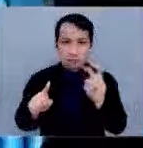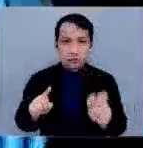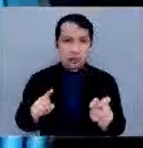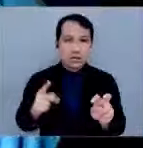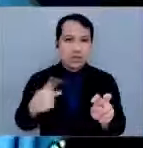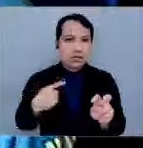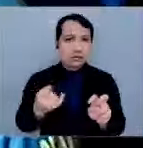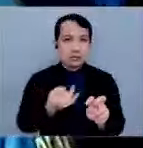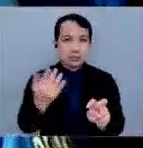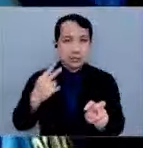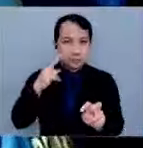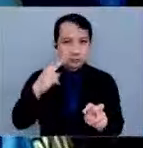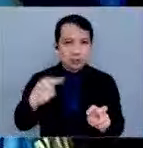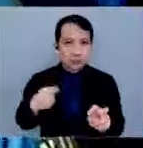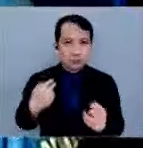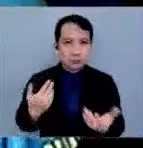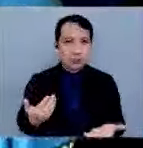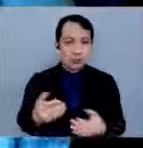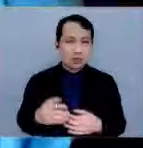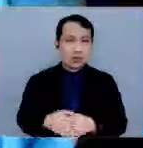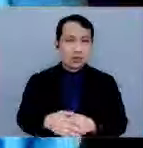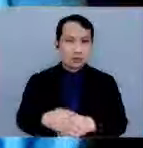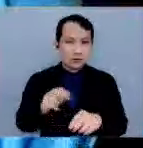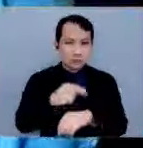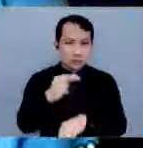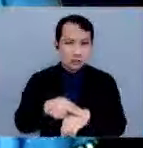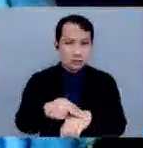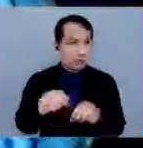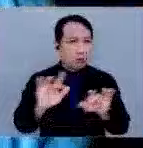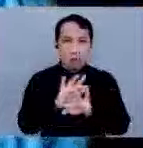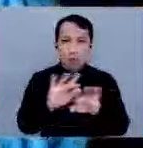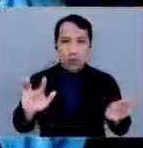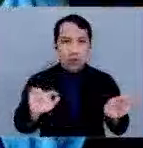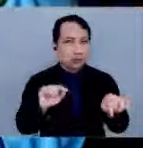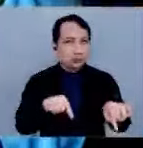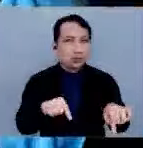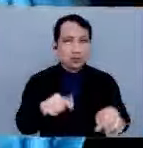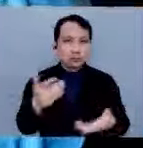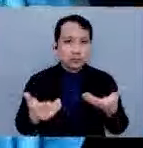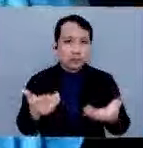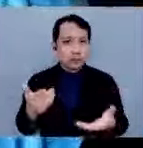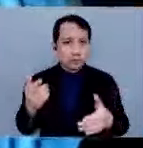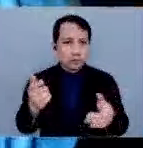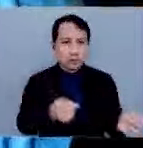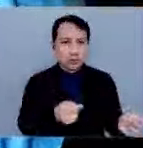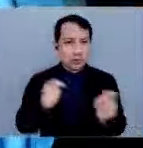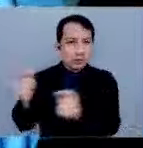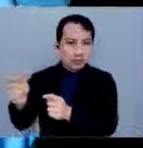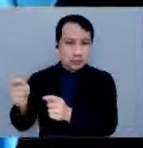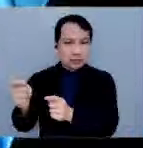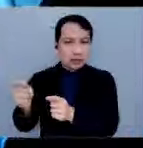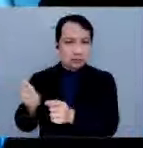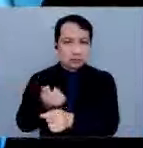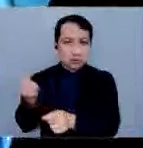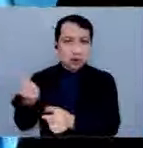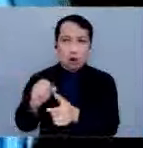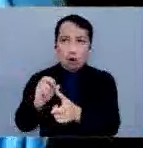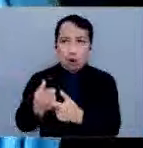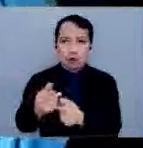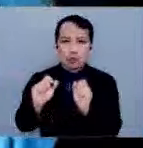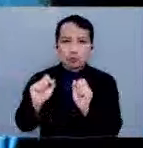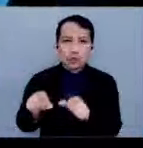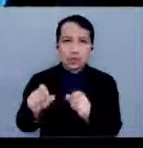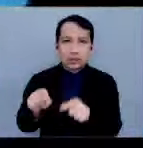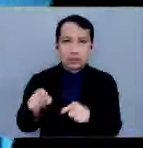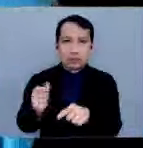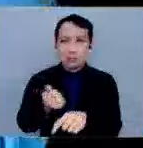Vietnamese nationals here who are no longer around. So it is possible that they have been transferred or even sold to other